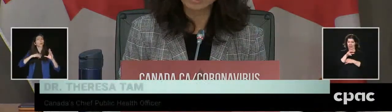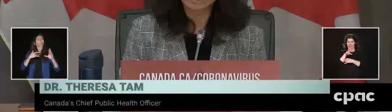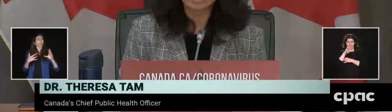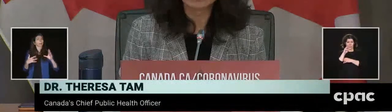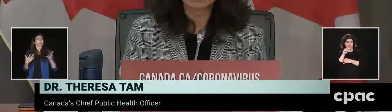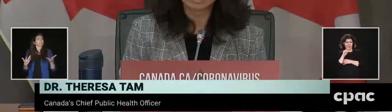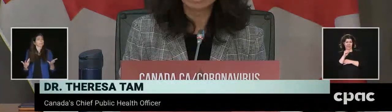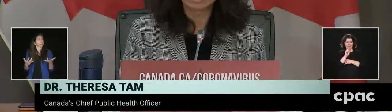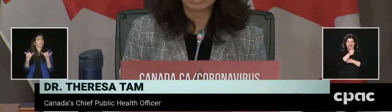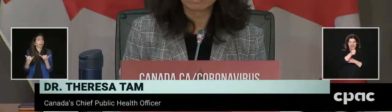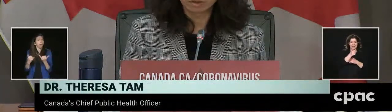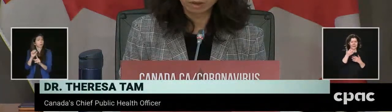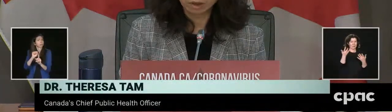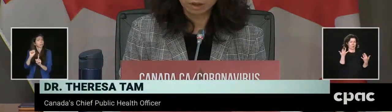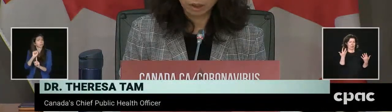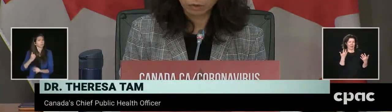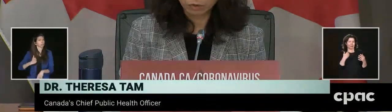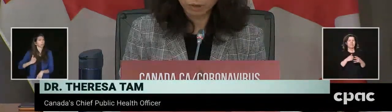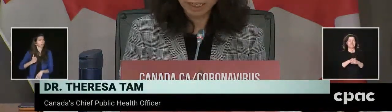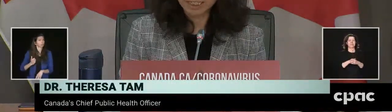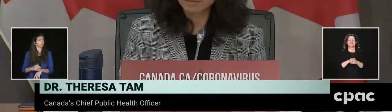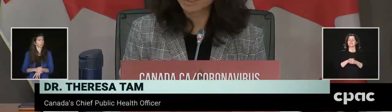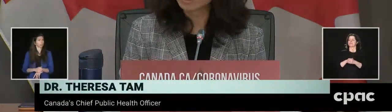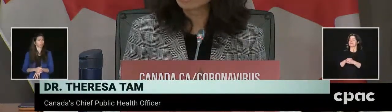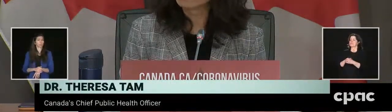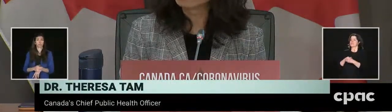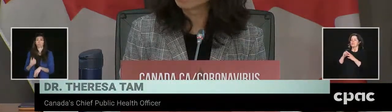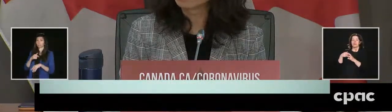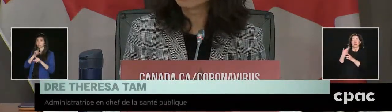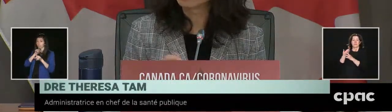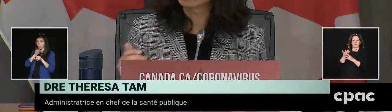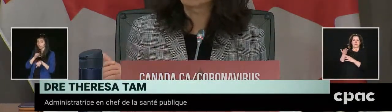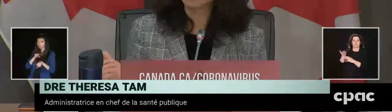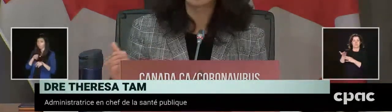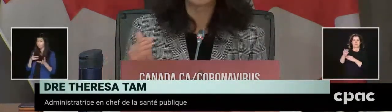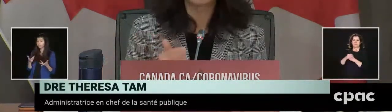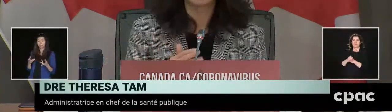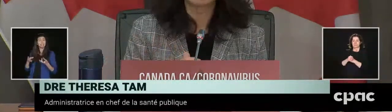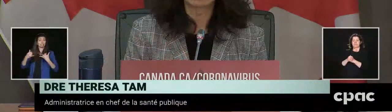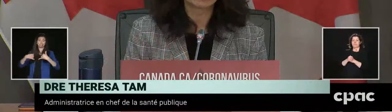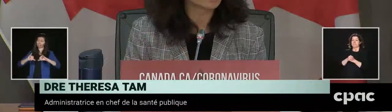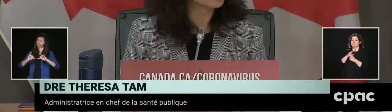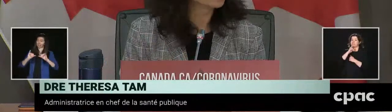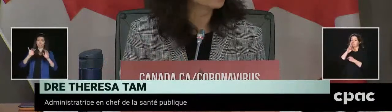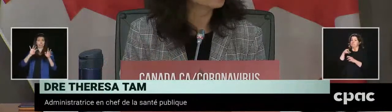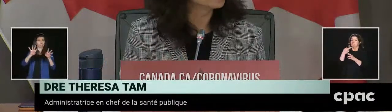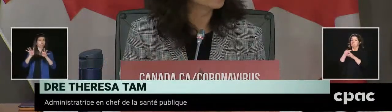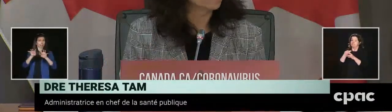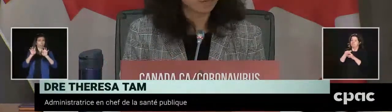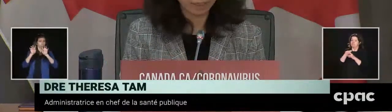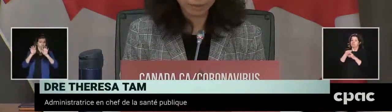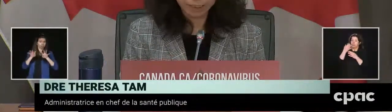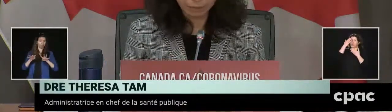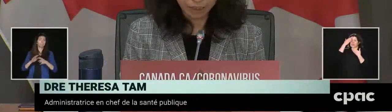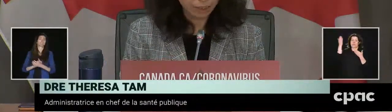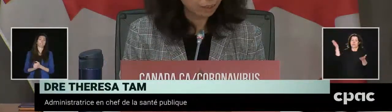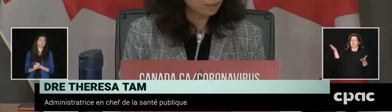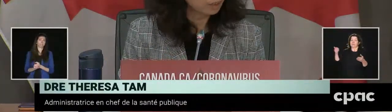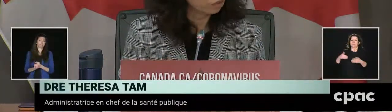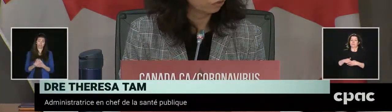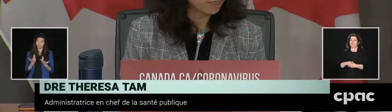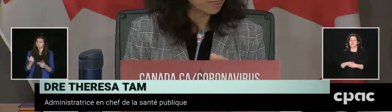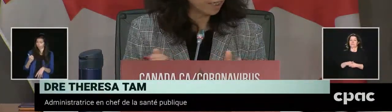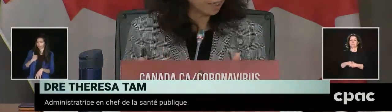The answer actually is we don't know. We are at the fairly early on. Canada is in our